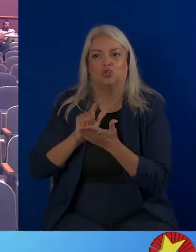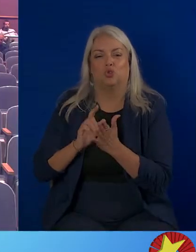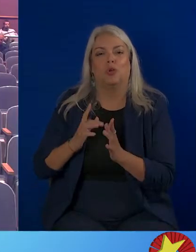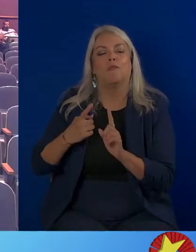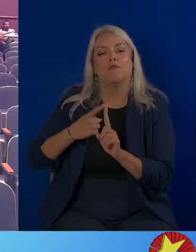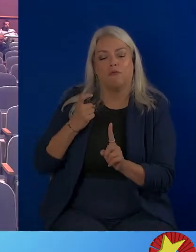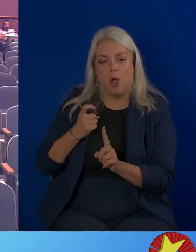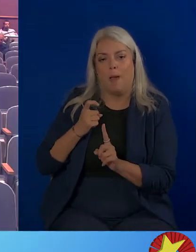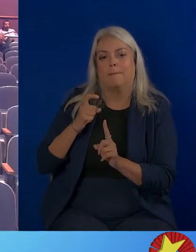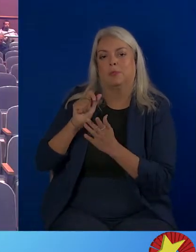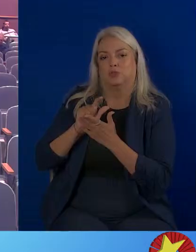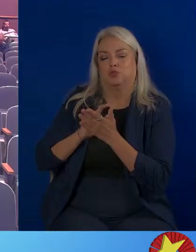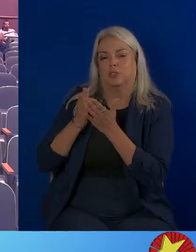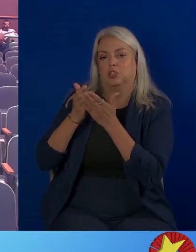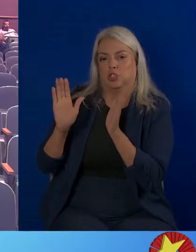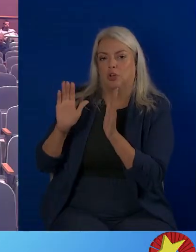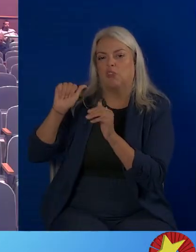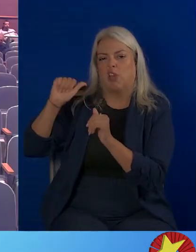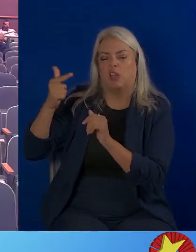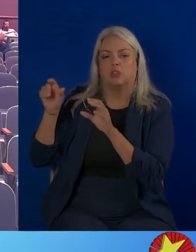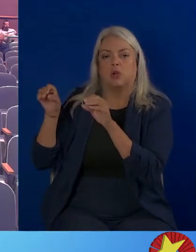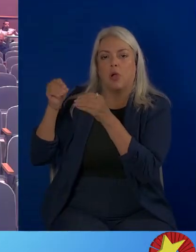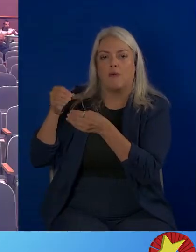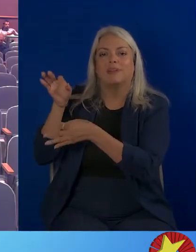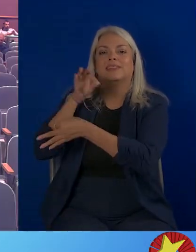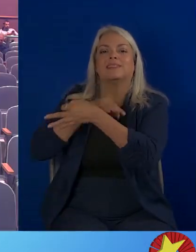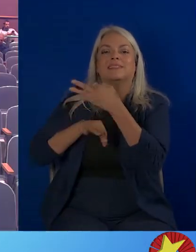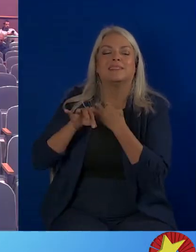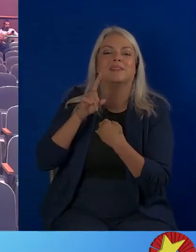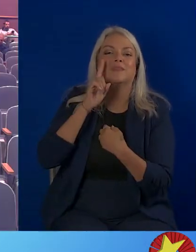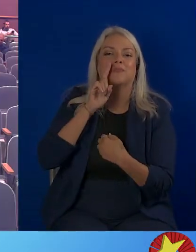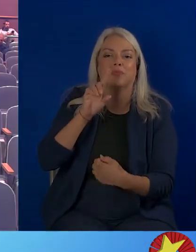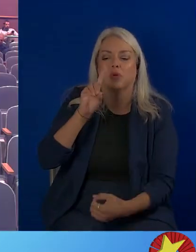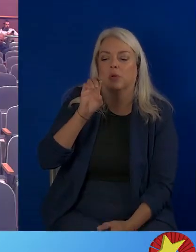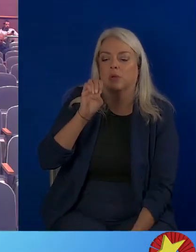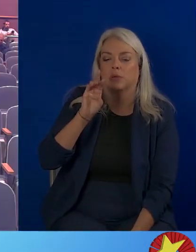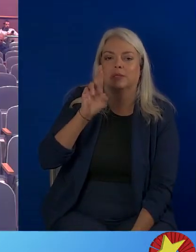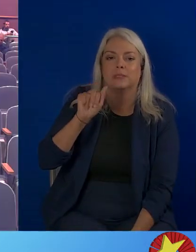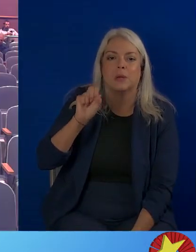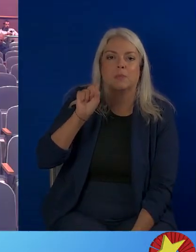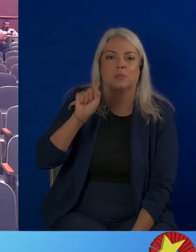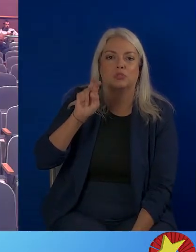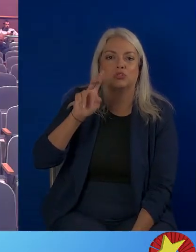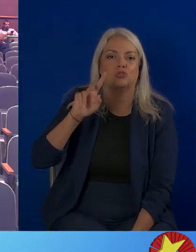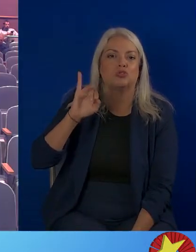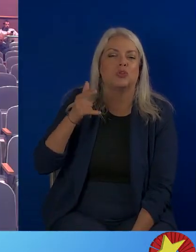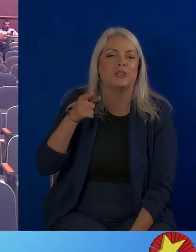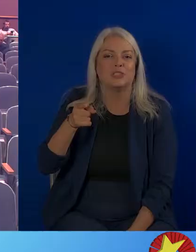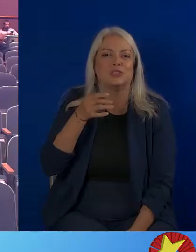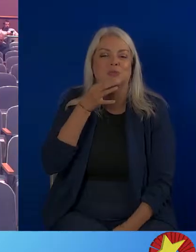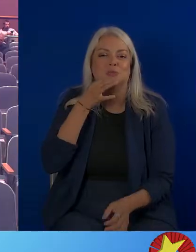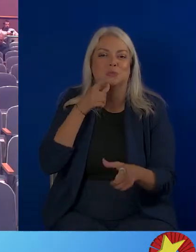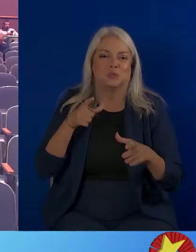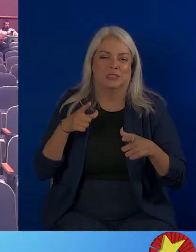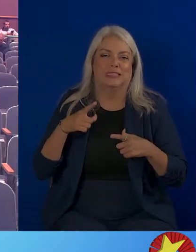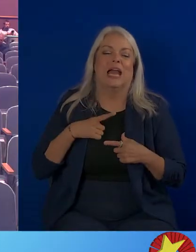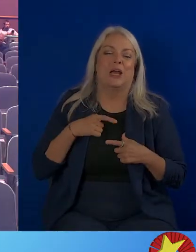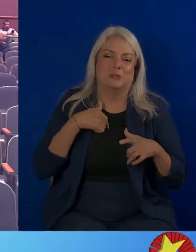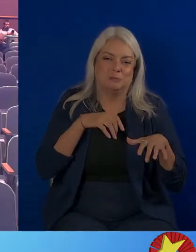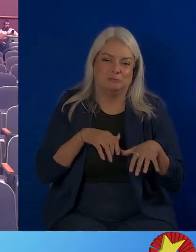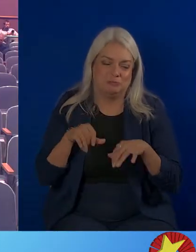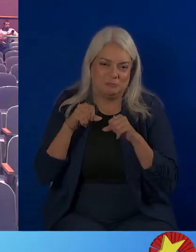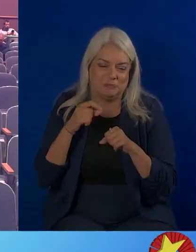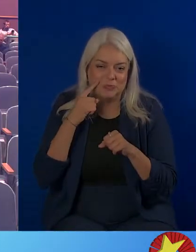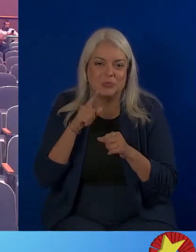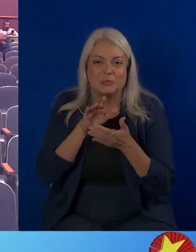office for the moment in place of Deborah Sterling, who is retiring. So nice to meet you all and to be here.